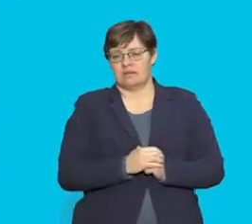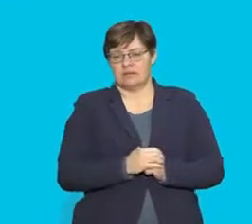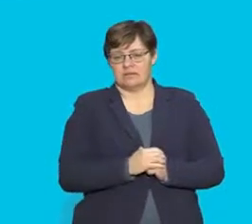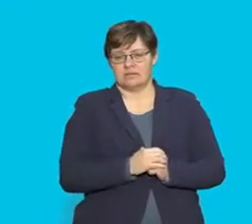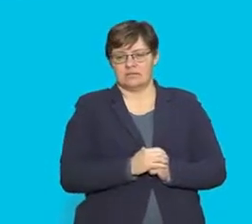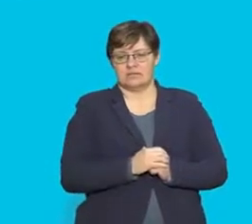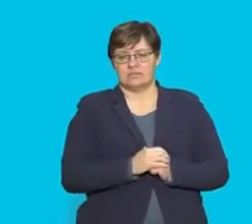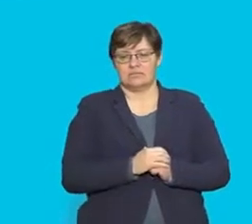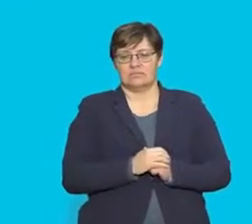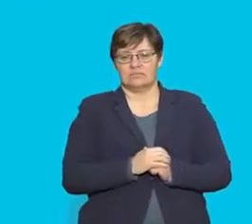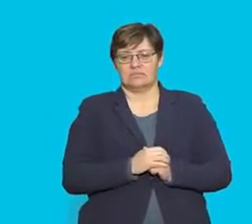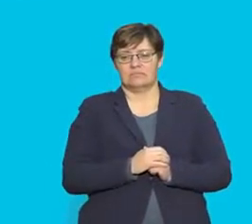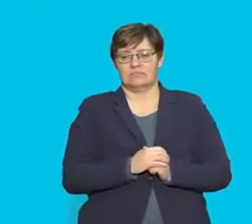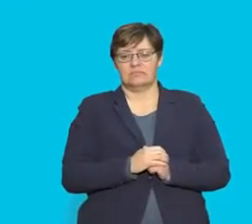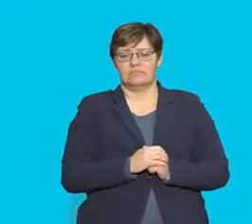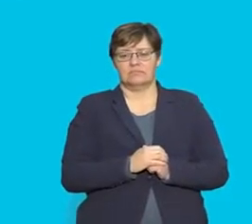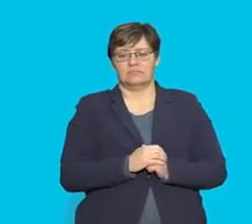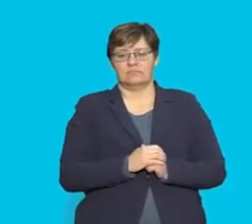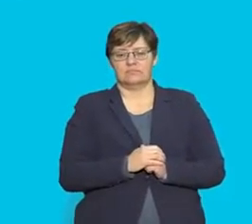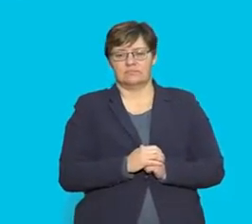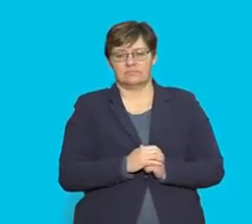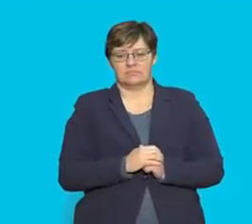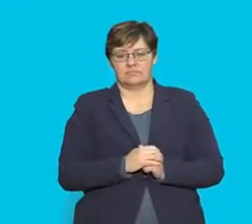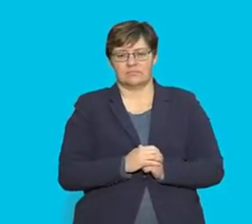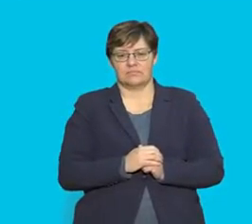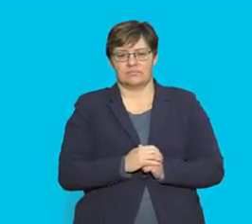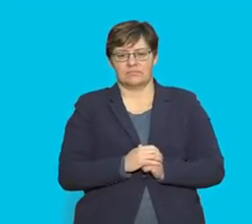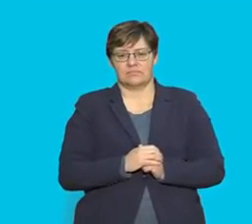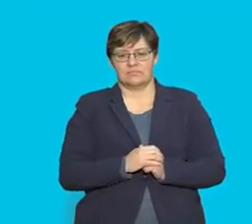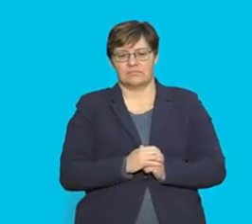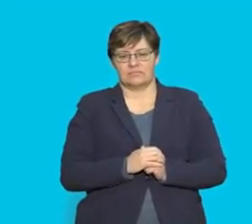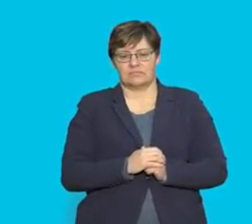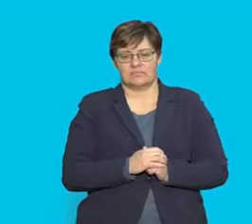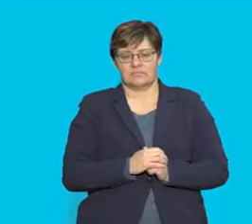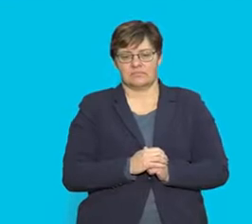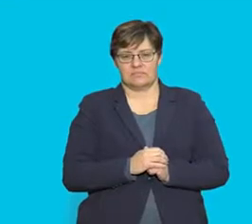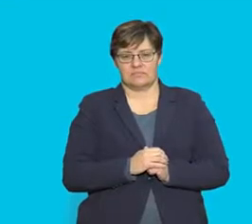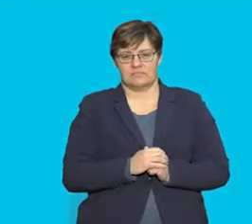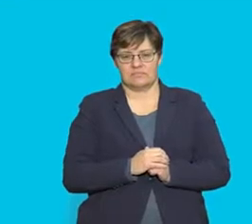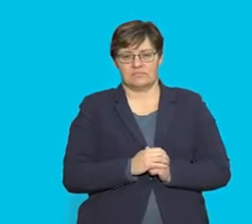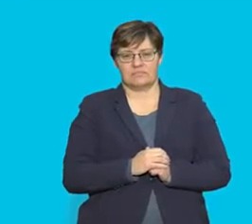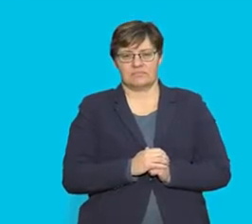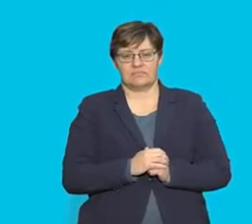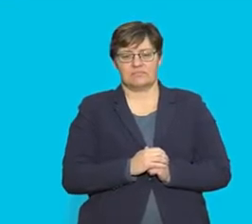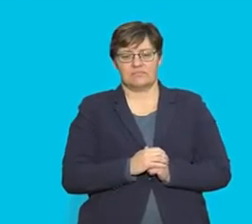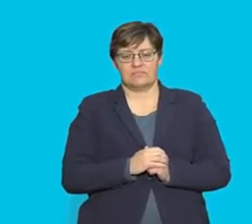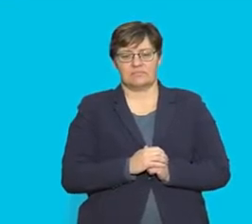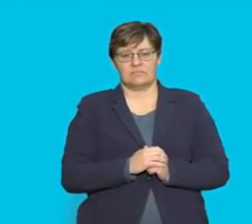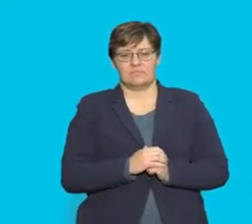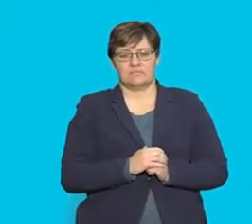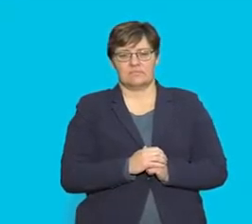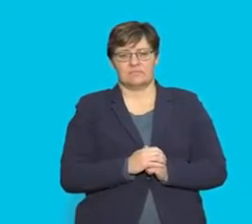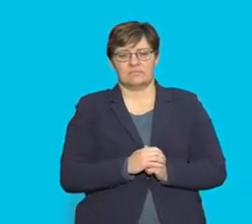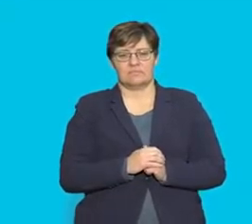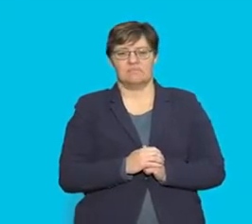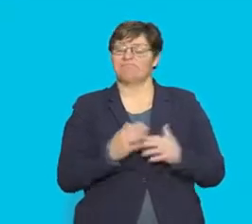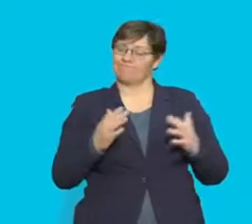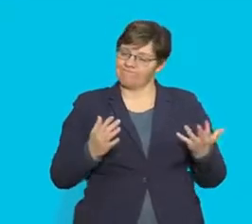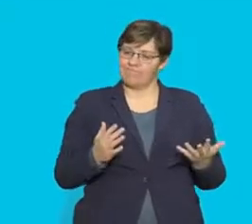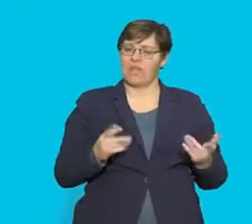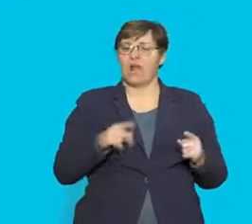this can be the same as P, Q minus Q, R. And then